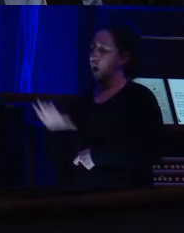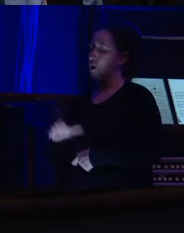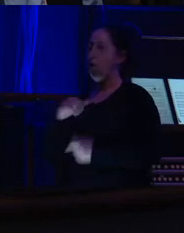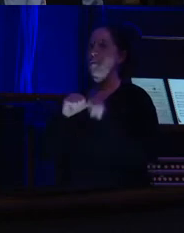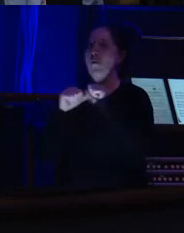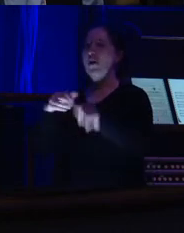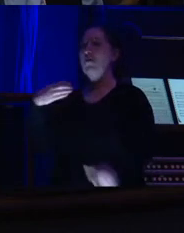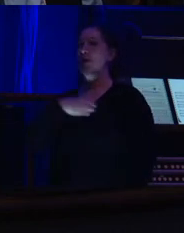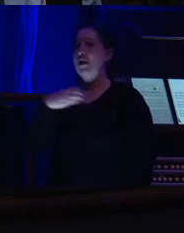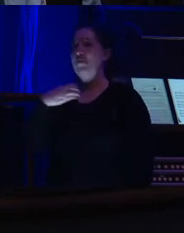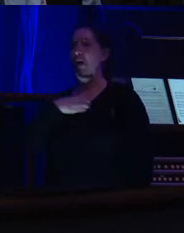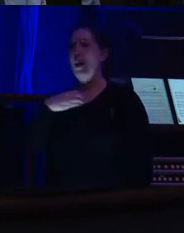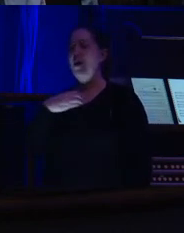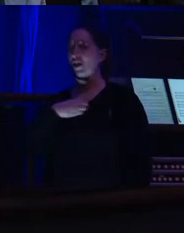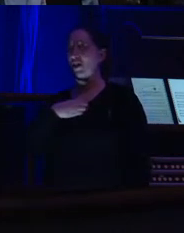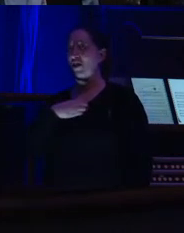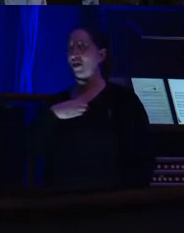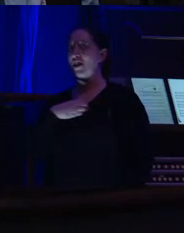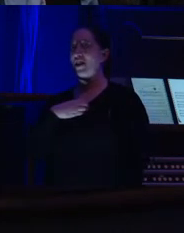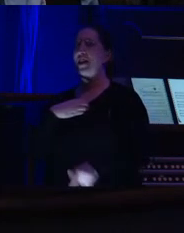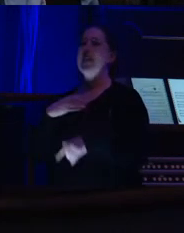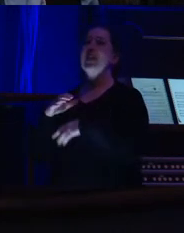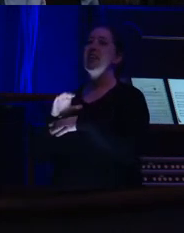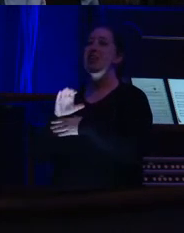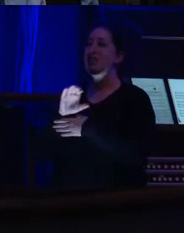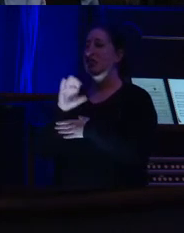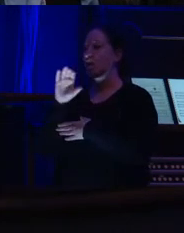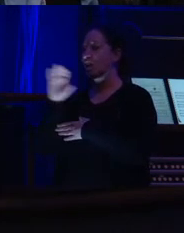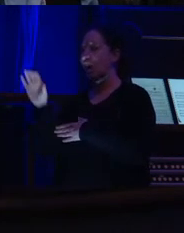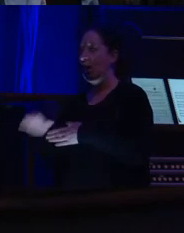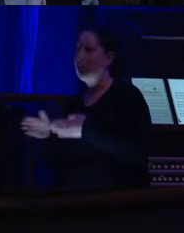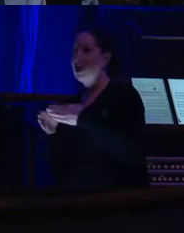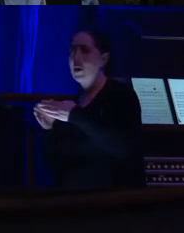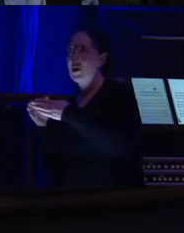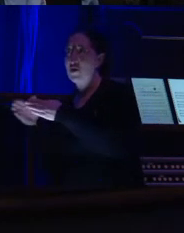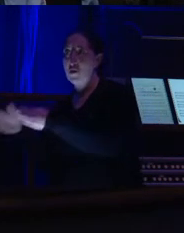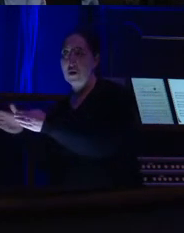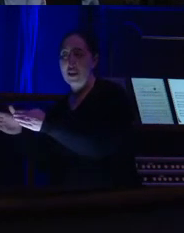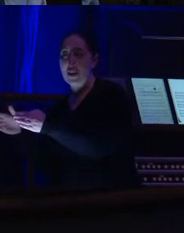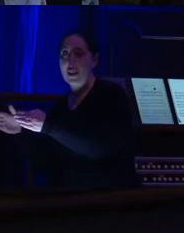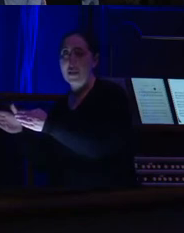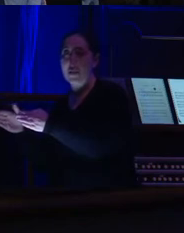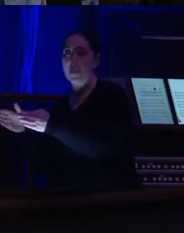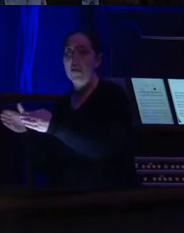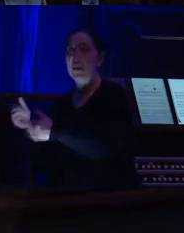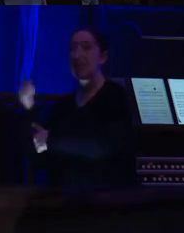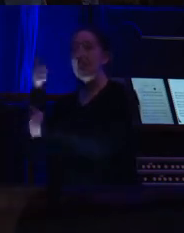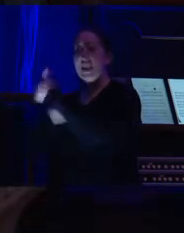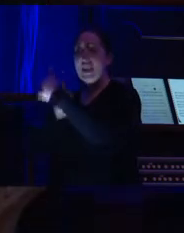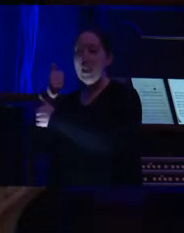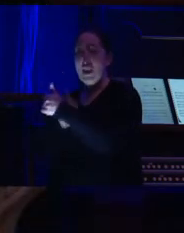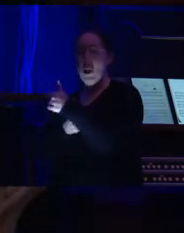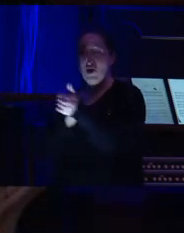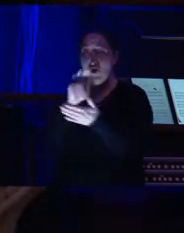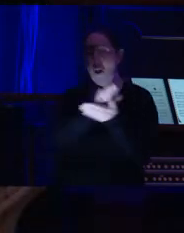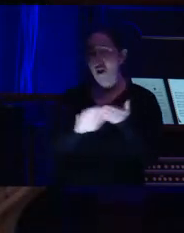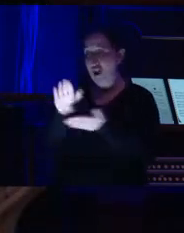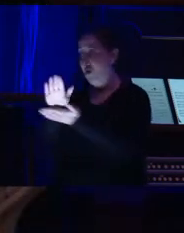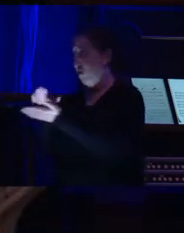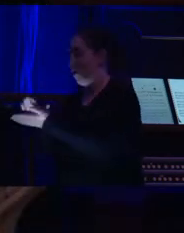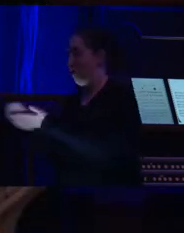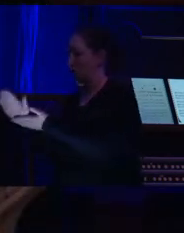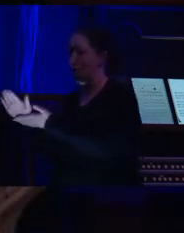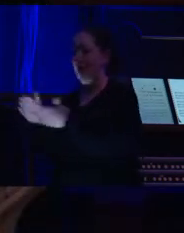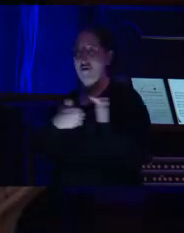proclaiming Chicago's vanished glories on the streets of Hyde Park. Each of our institutions has chosen